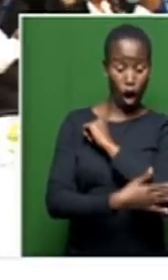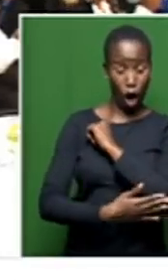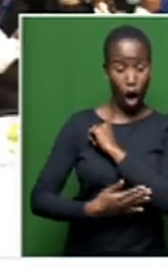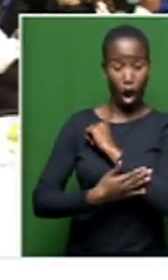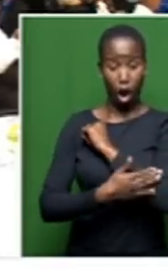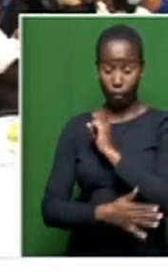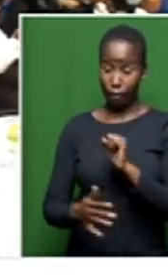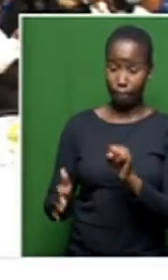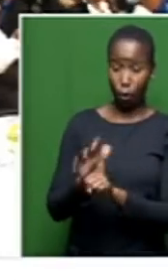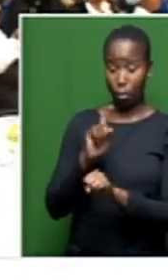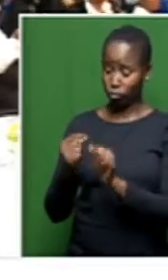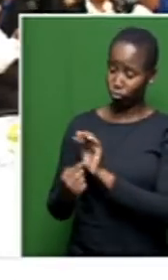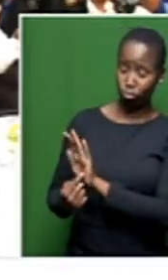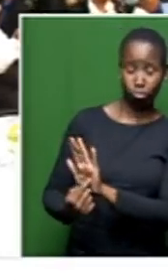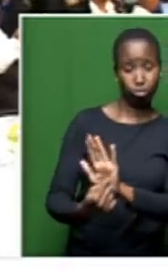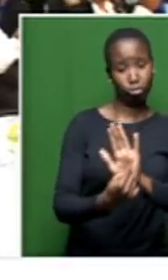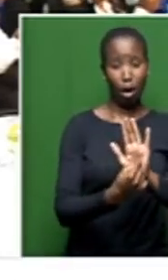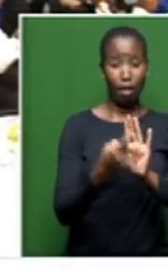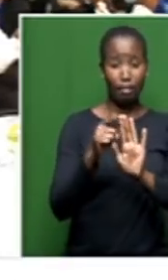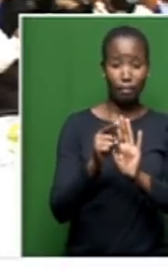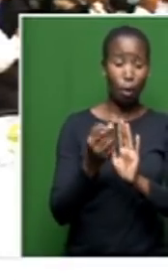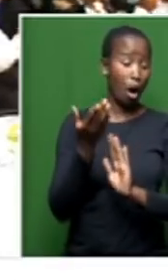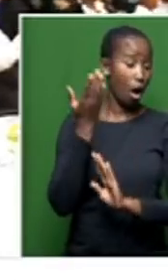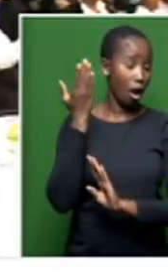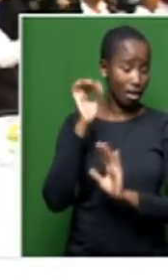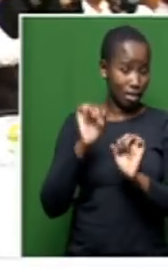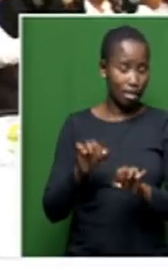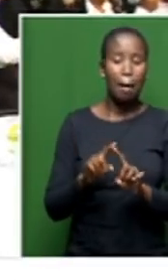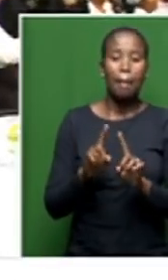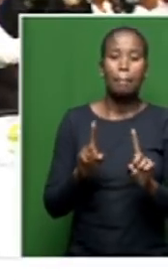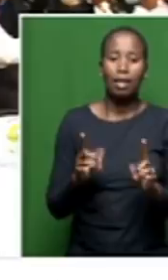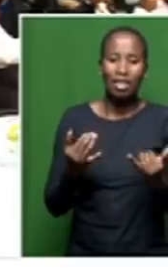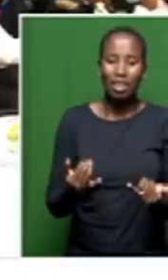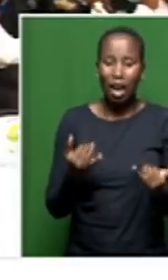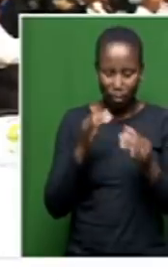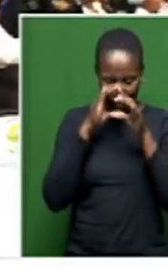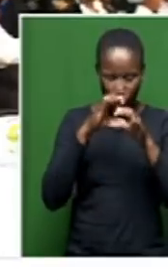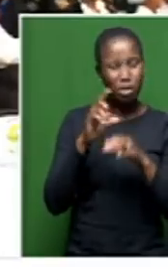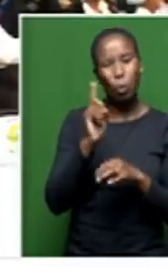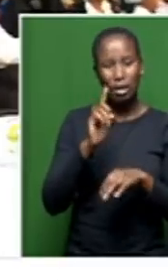demonstration against the pass laws of the day. But what are we looking at today?